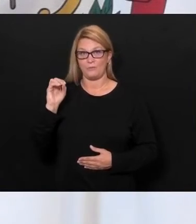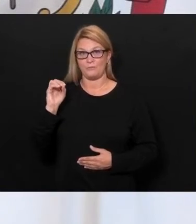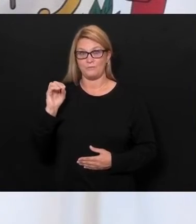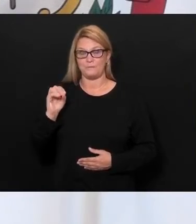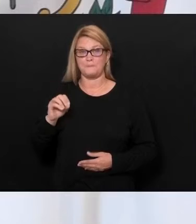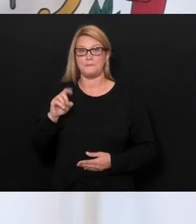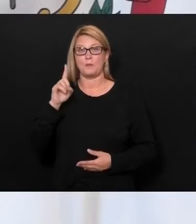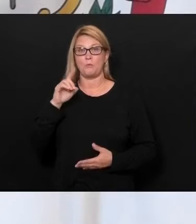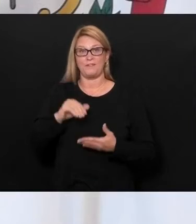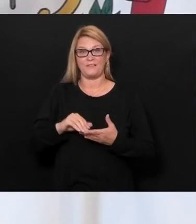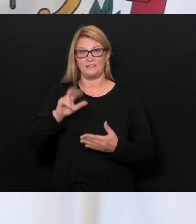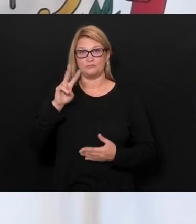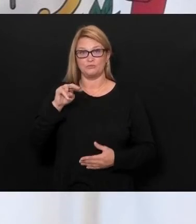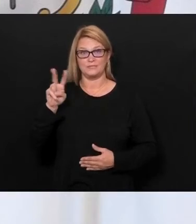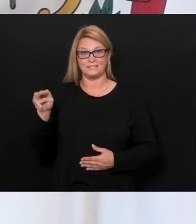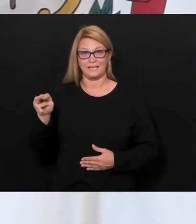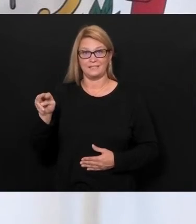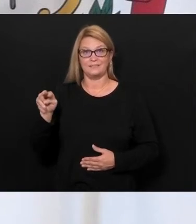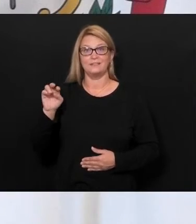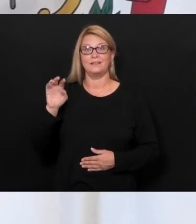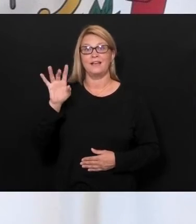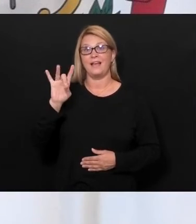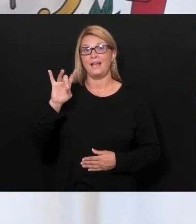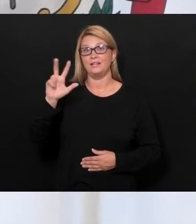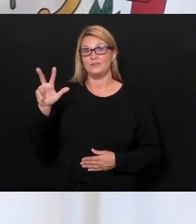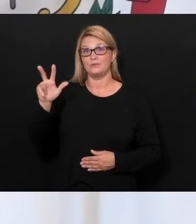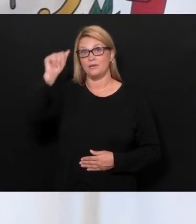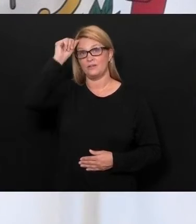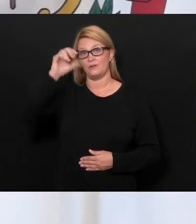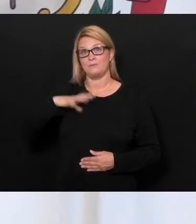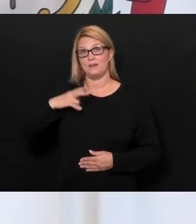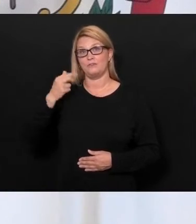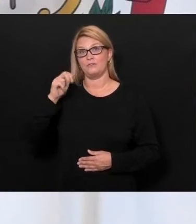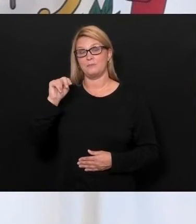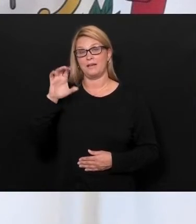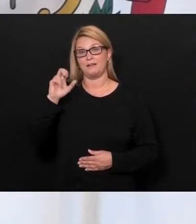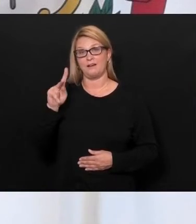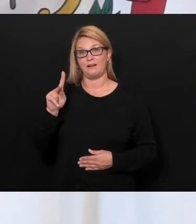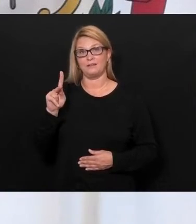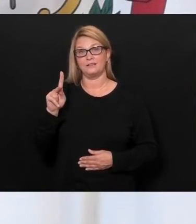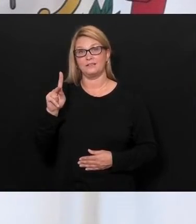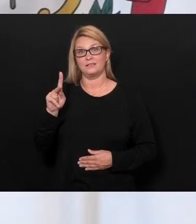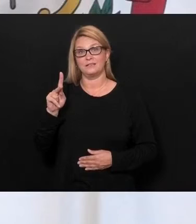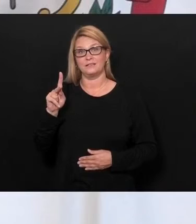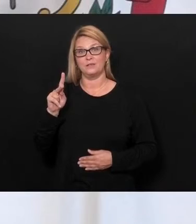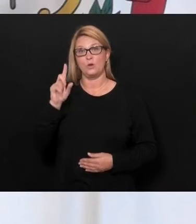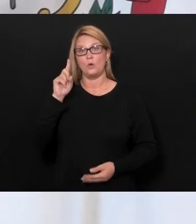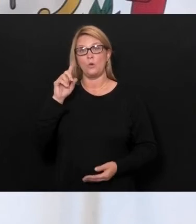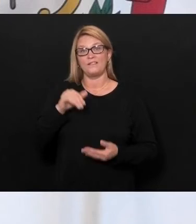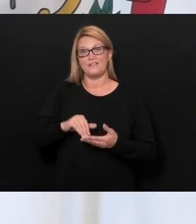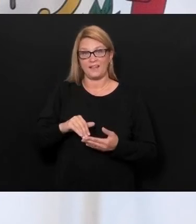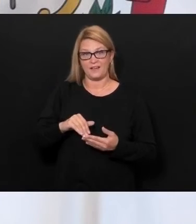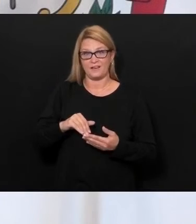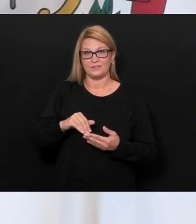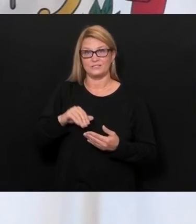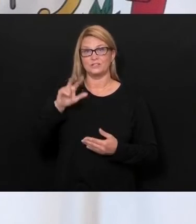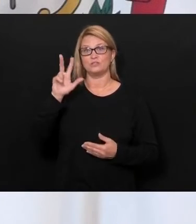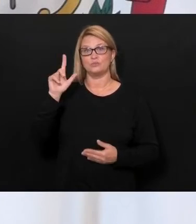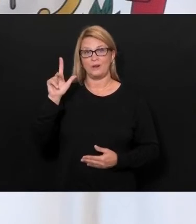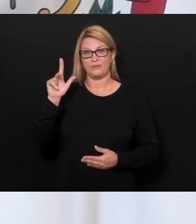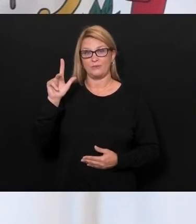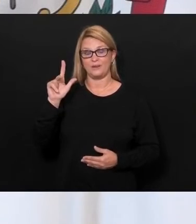Our 1,022nd death is an 83-year-old male from Hancock County. Our 1,023rd death